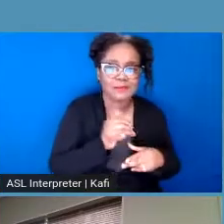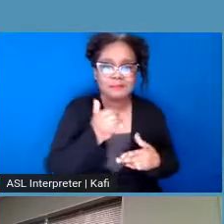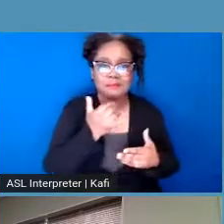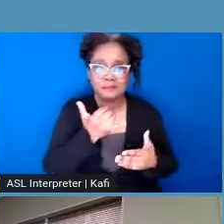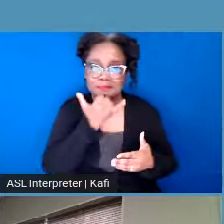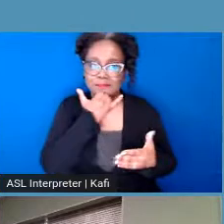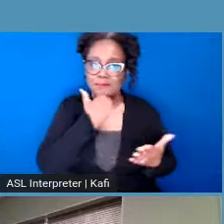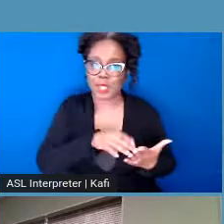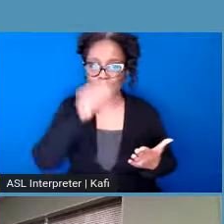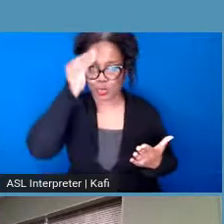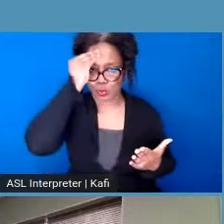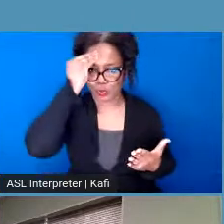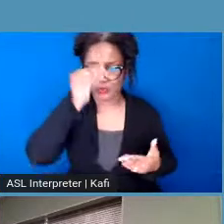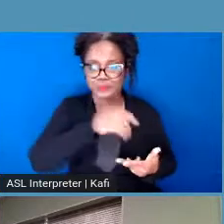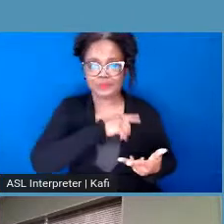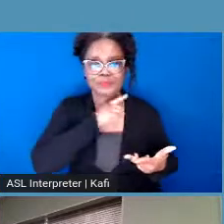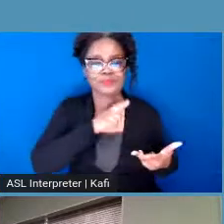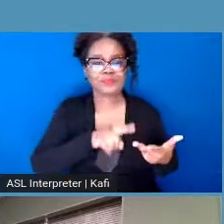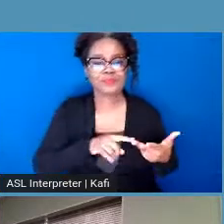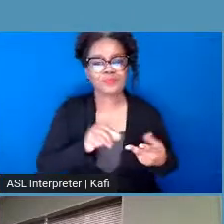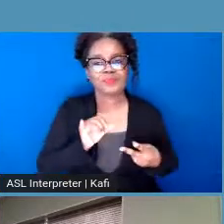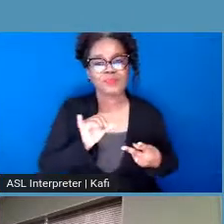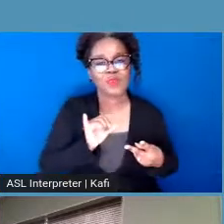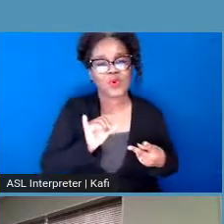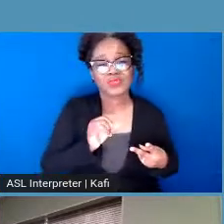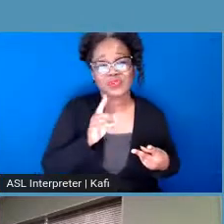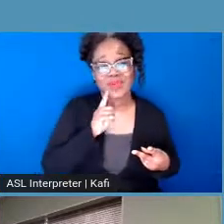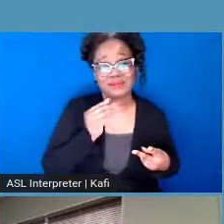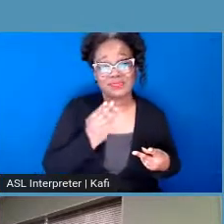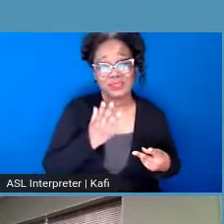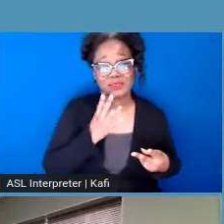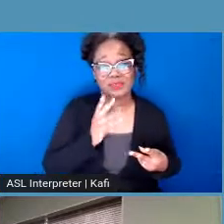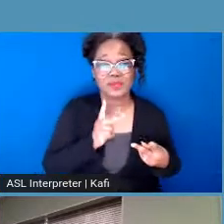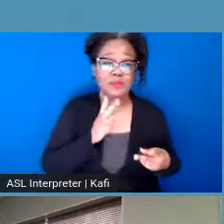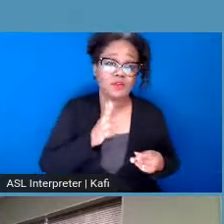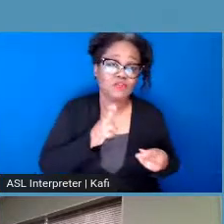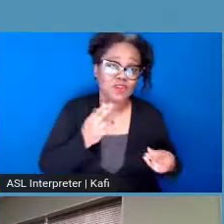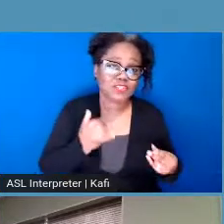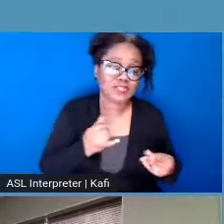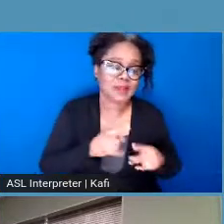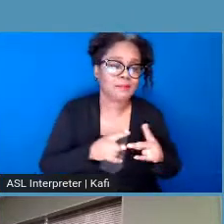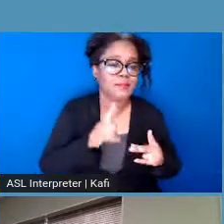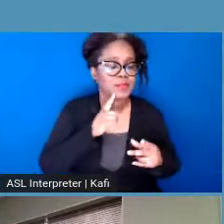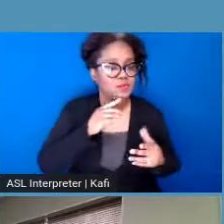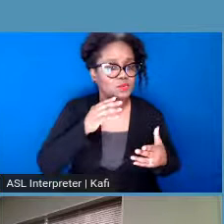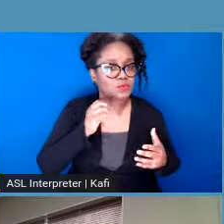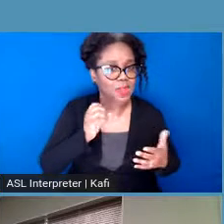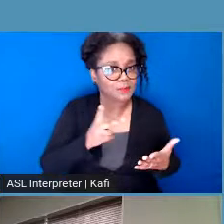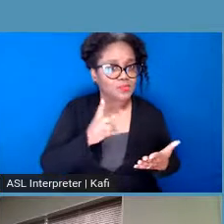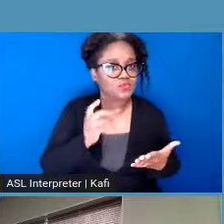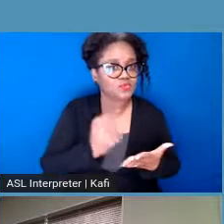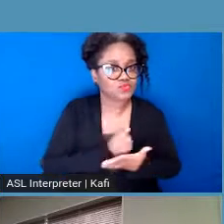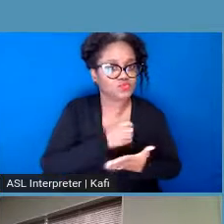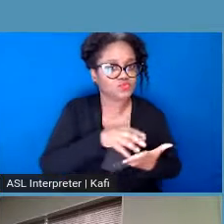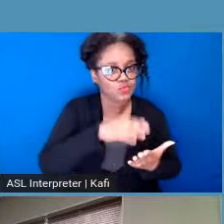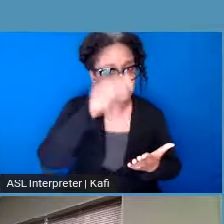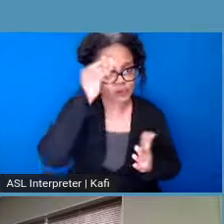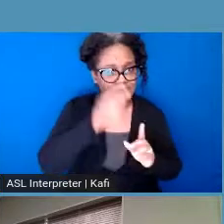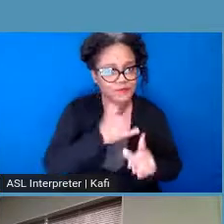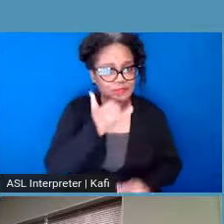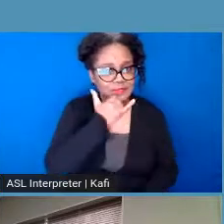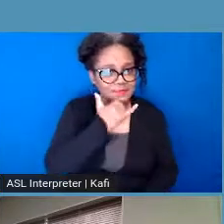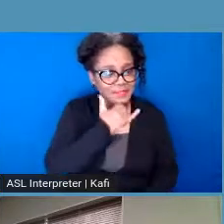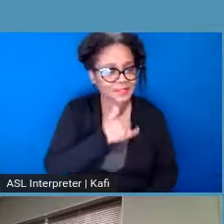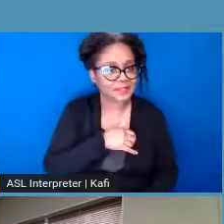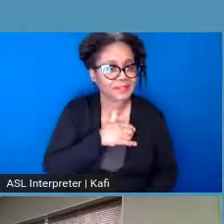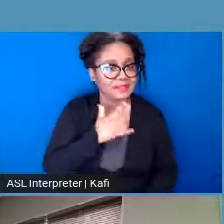it's worth taking the time to try and make those mistakes so that you can develop a really good workflow instead of stumbling